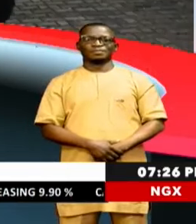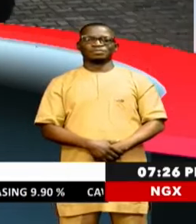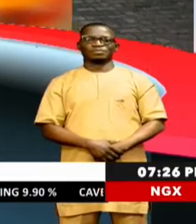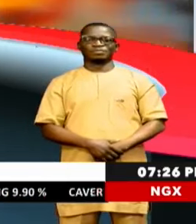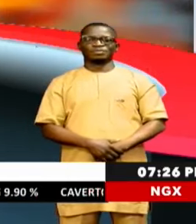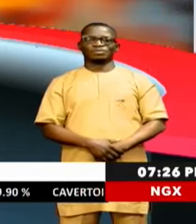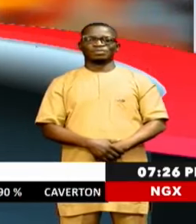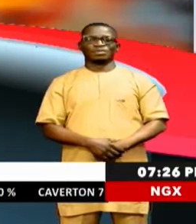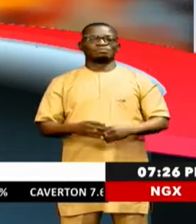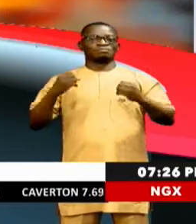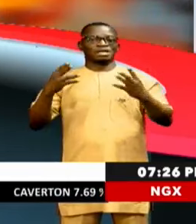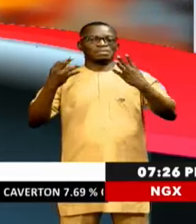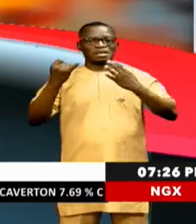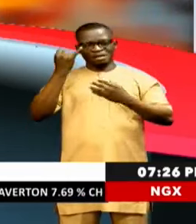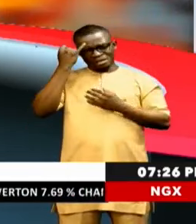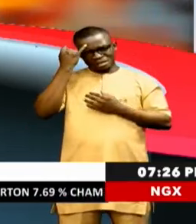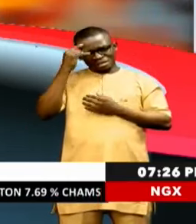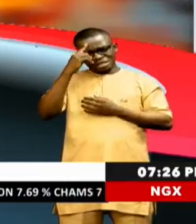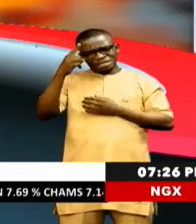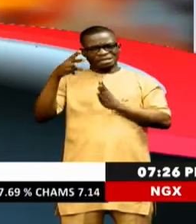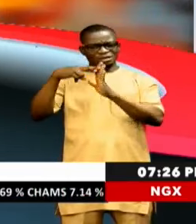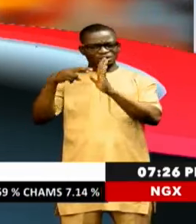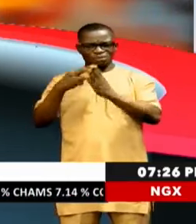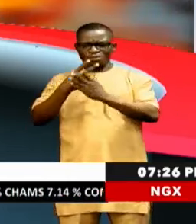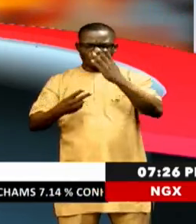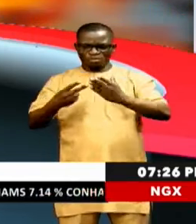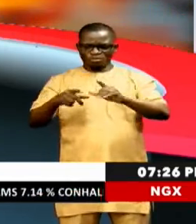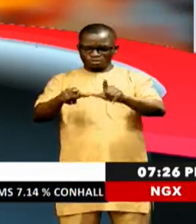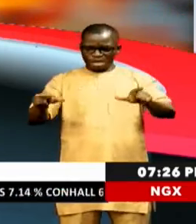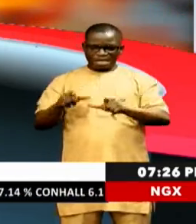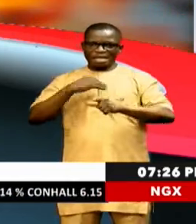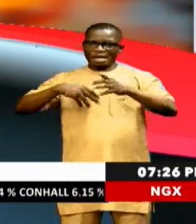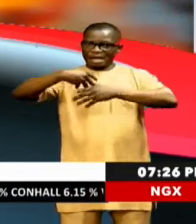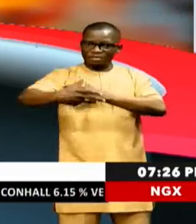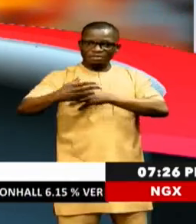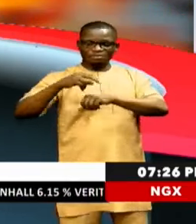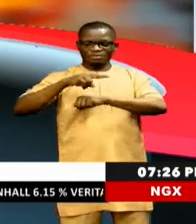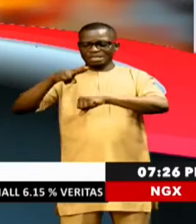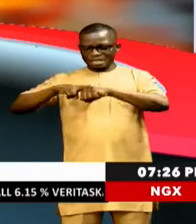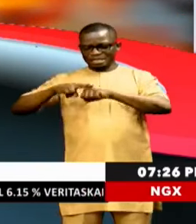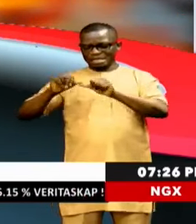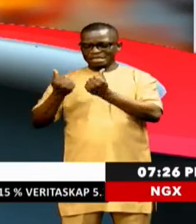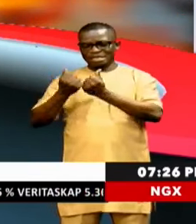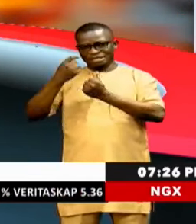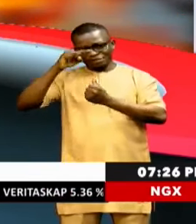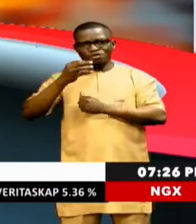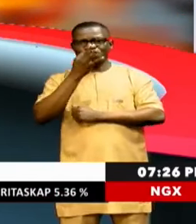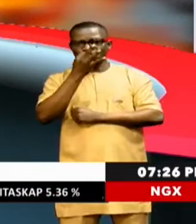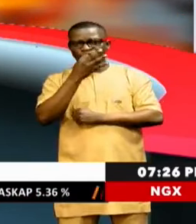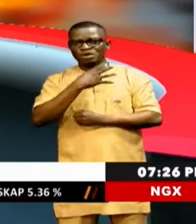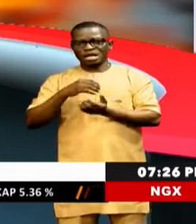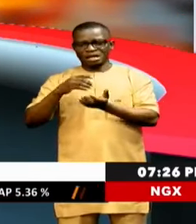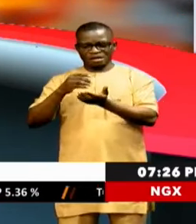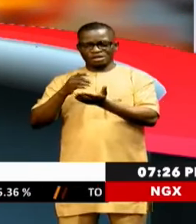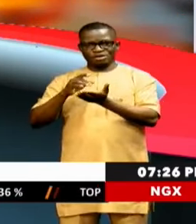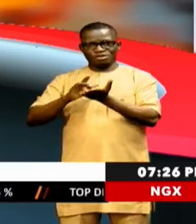Sequel to several intelligence reports, both internally and externally, the National Agency for Food and Drug